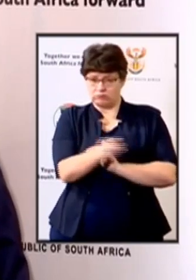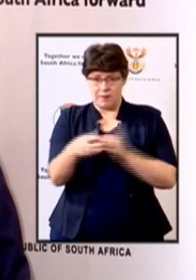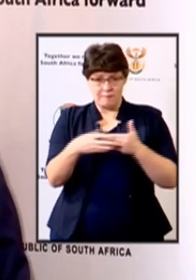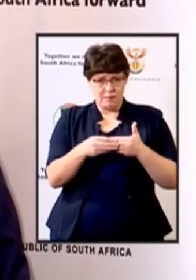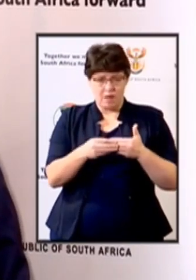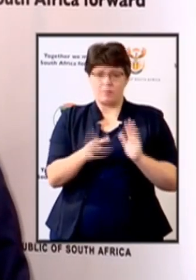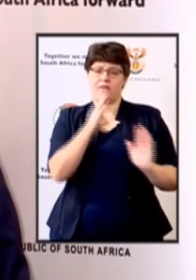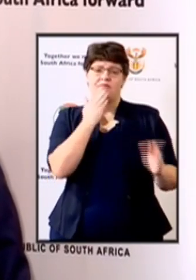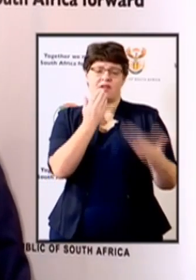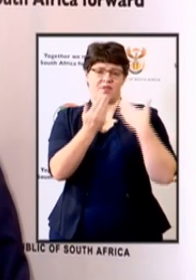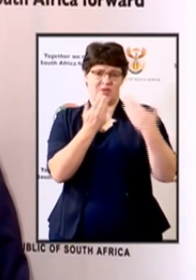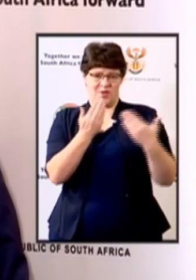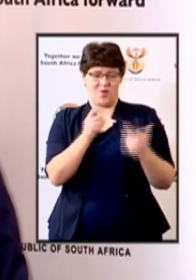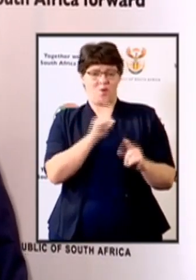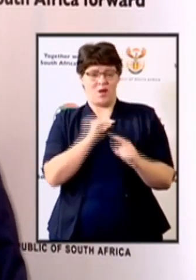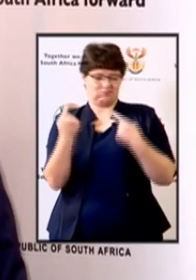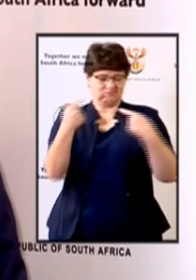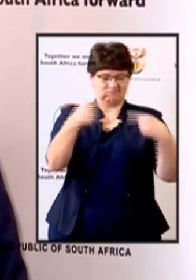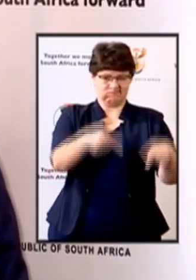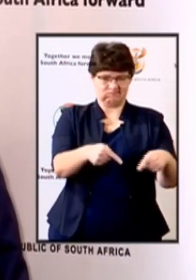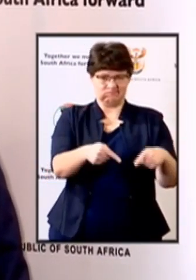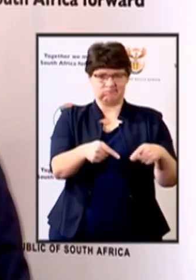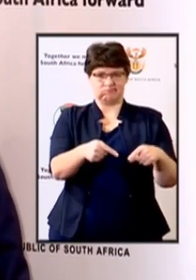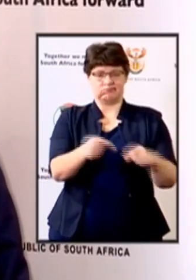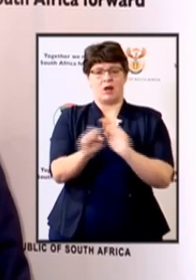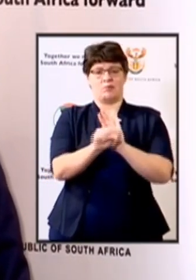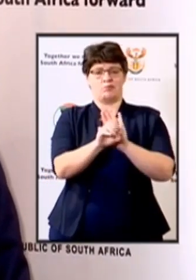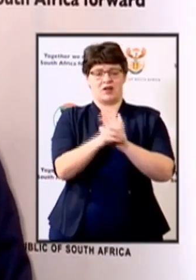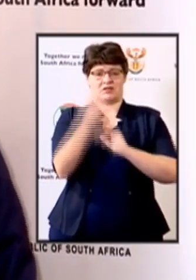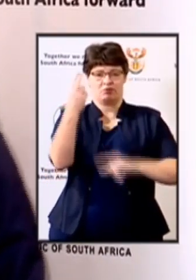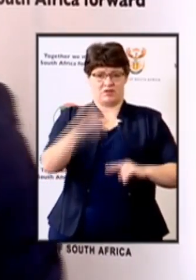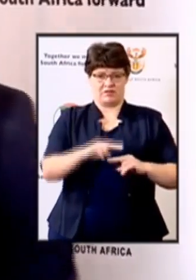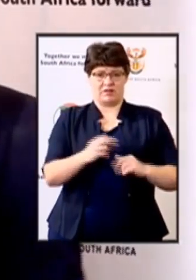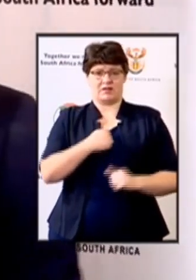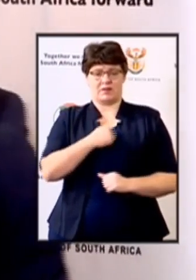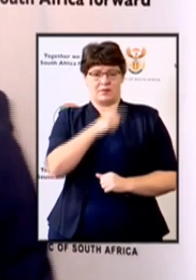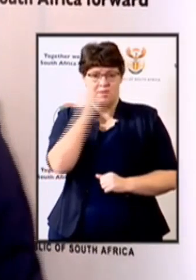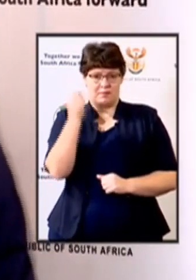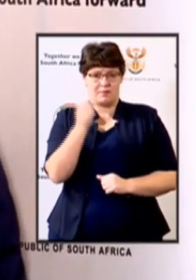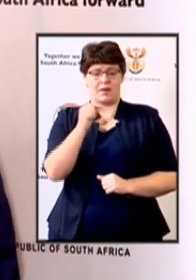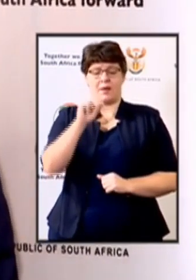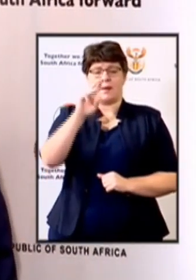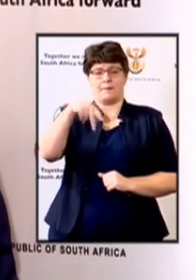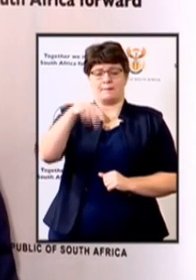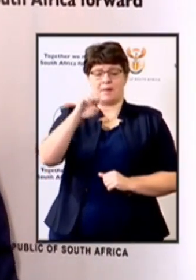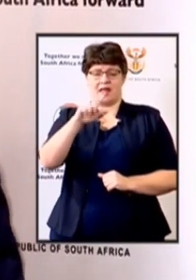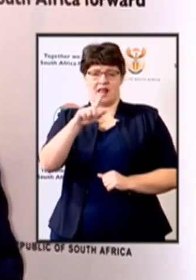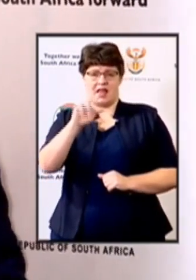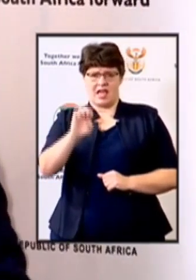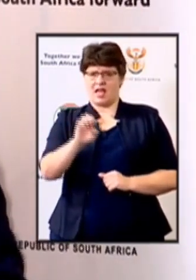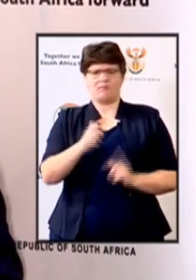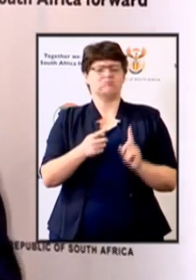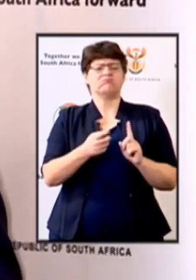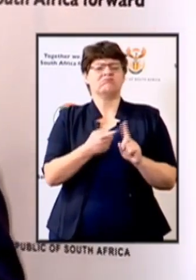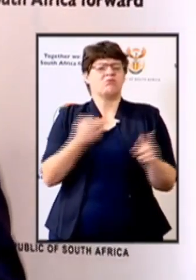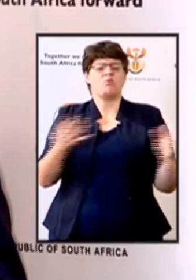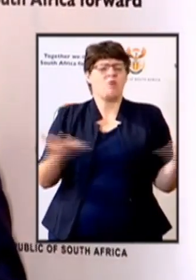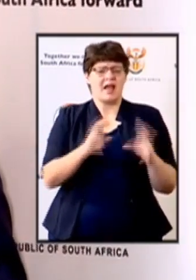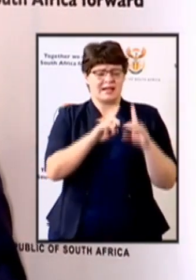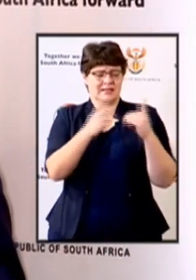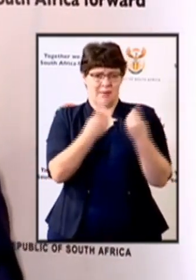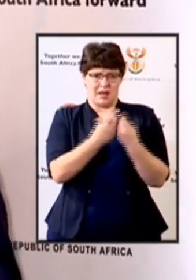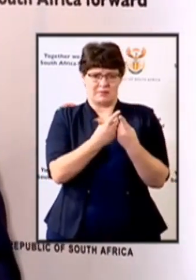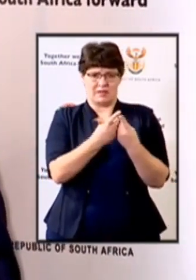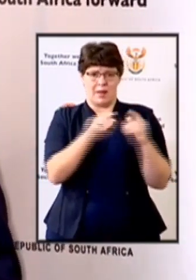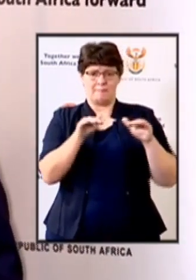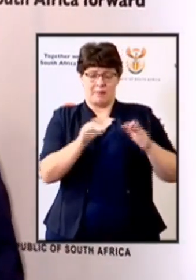who have made time to attend this press briefing. My name is Vukani Mpele from Department of Public Service and